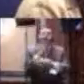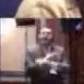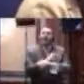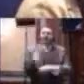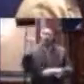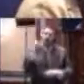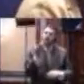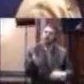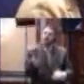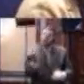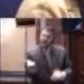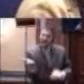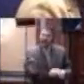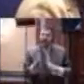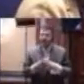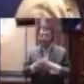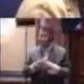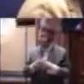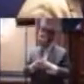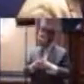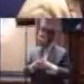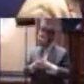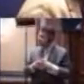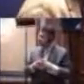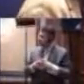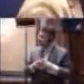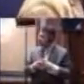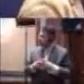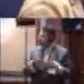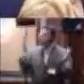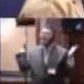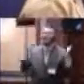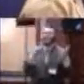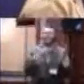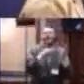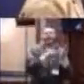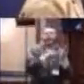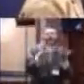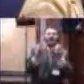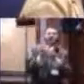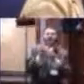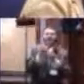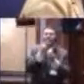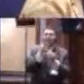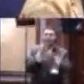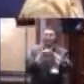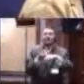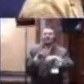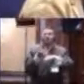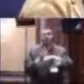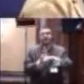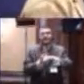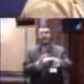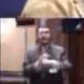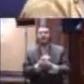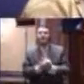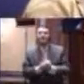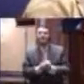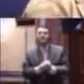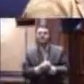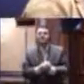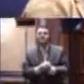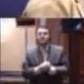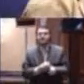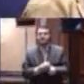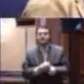to, just in relation to one comment that was made, that there are institutions in the